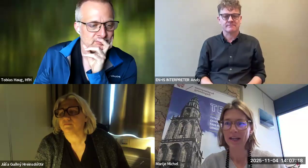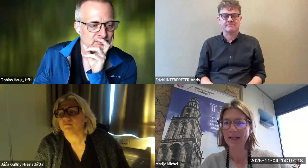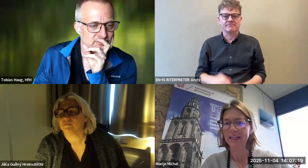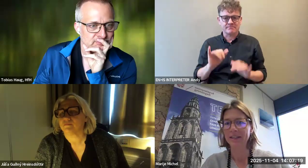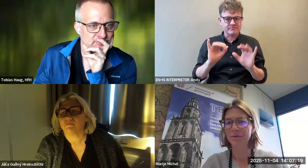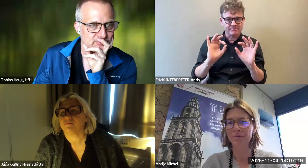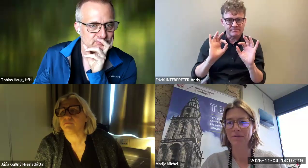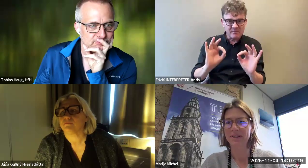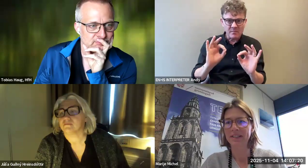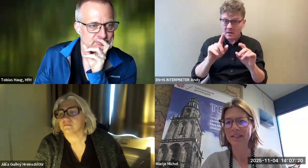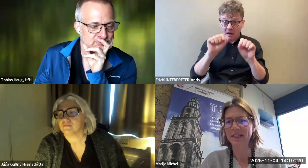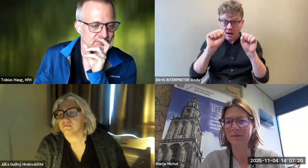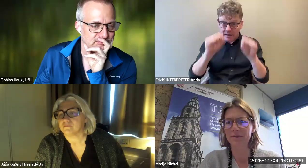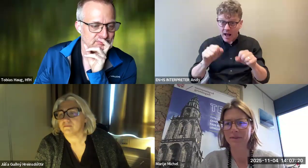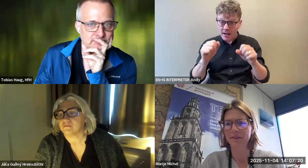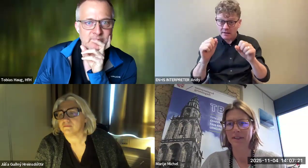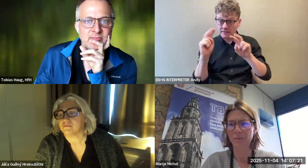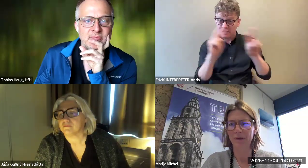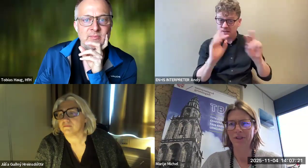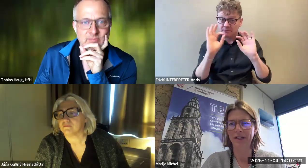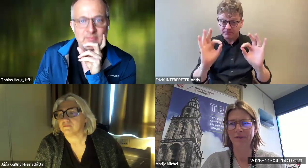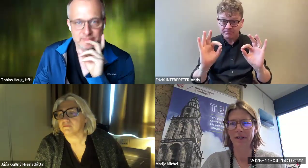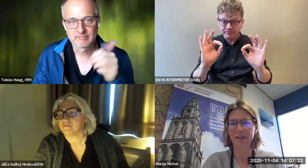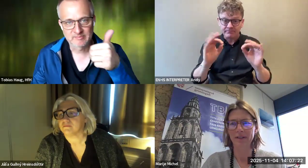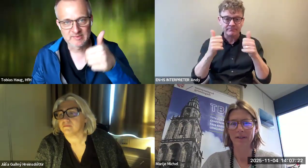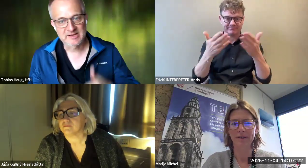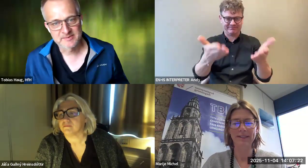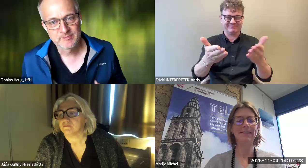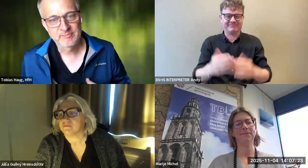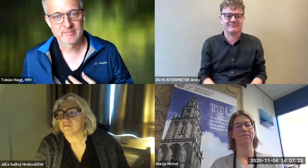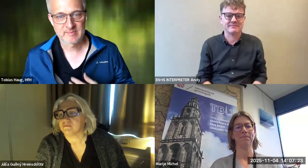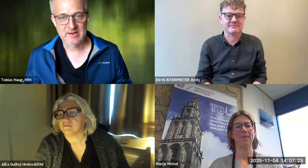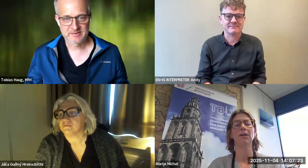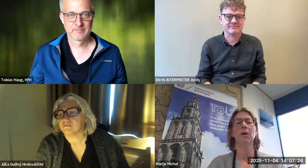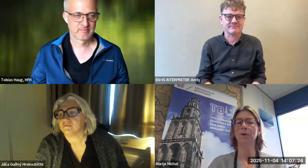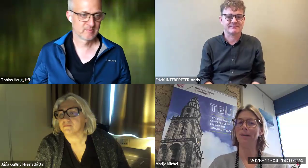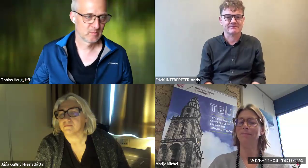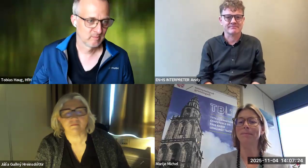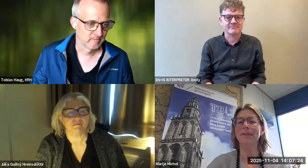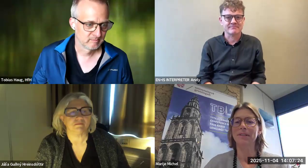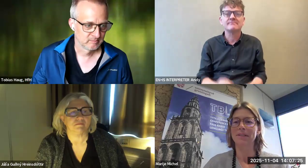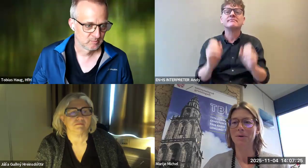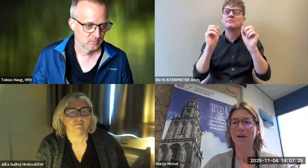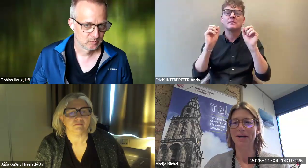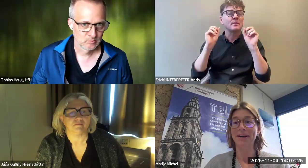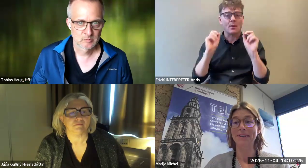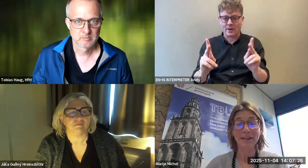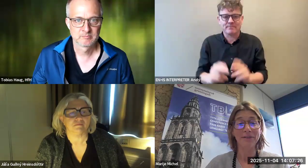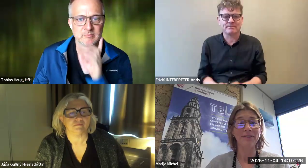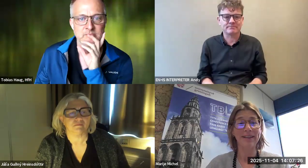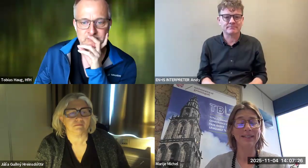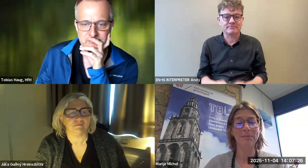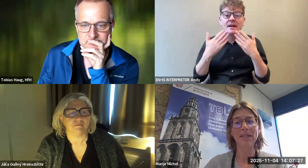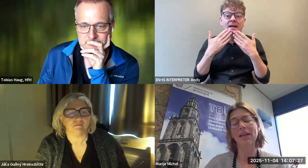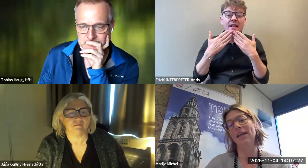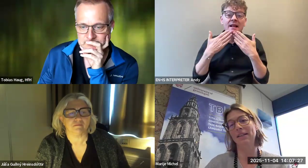Yeah, can you see it now, what I'm sharing? Yes. Yes. Yes. Okay. So thank